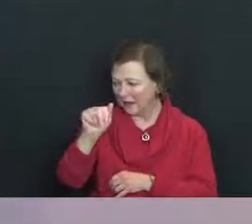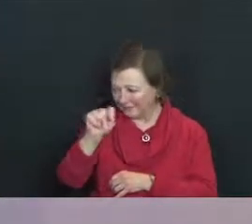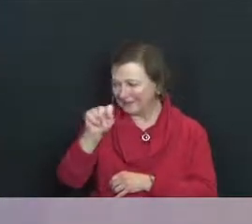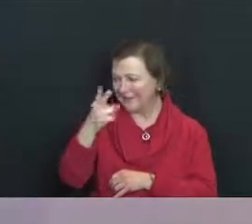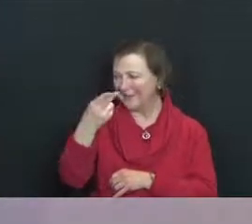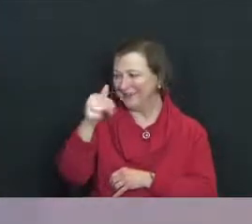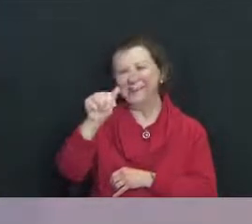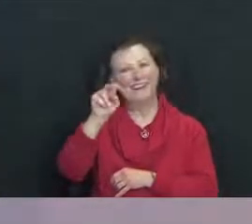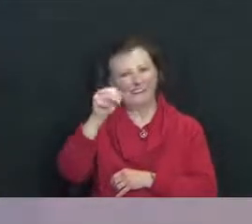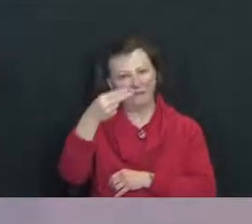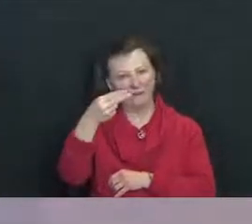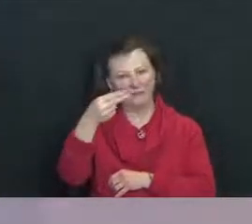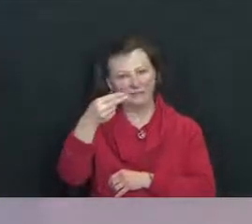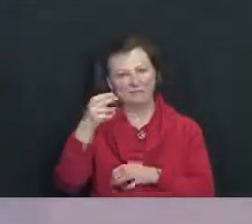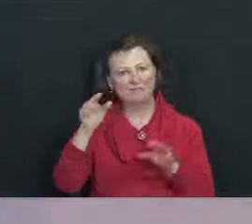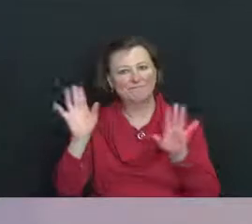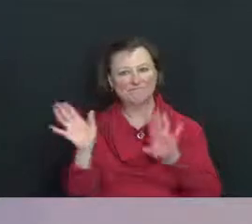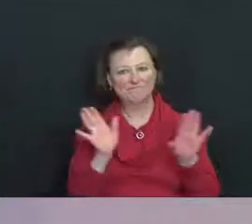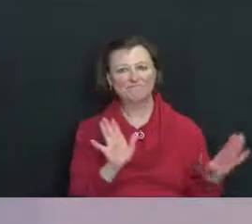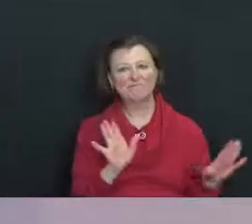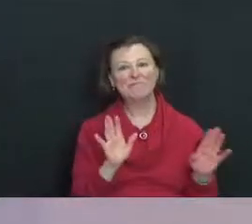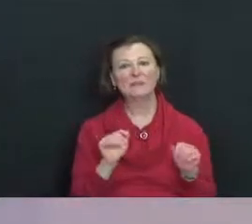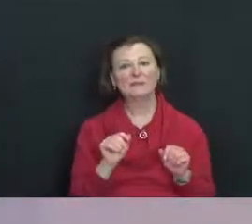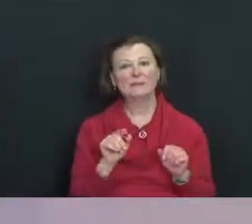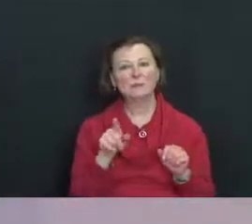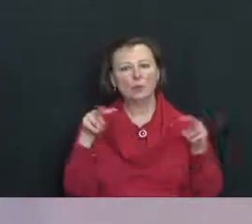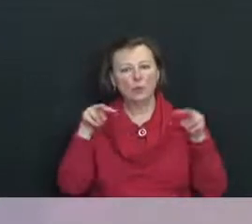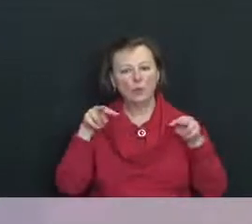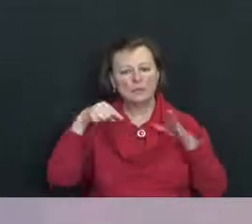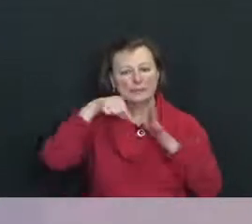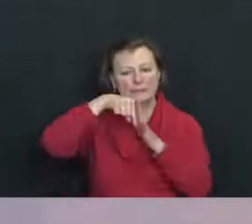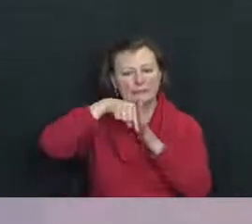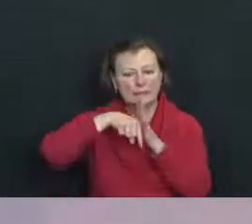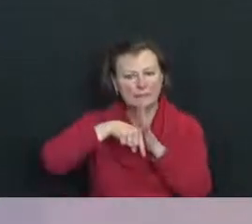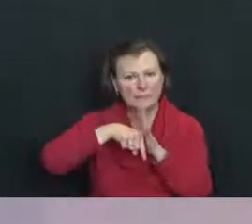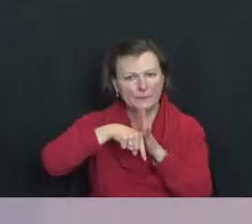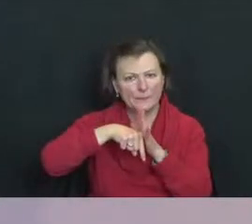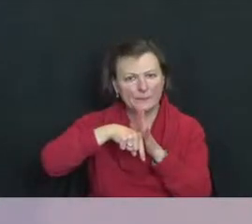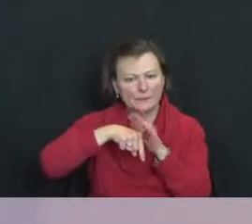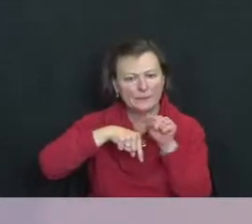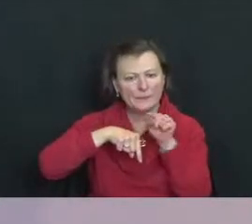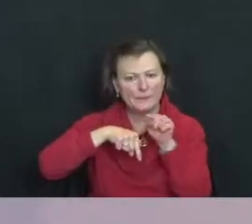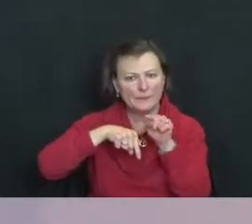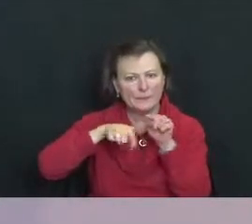If you look deeply, you will see that there is a cloud